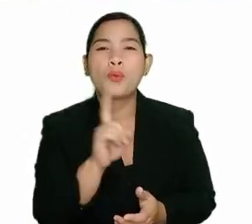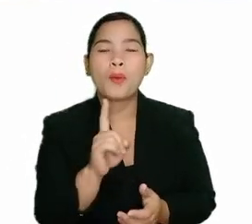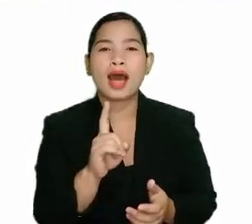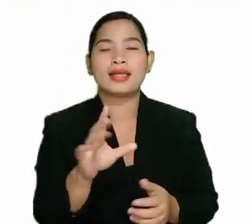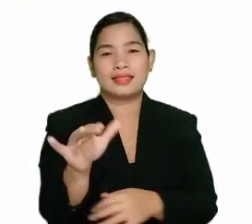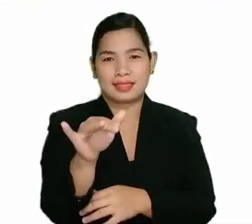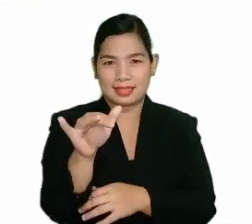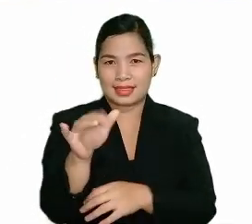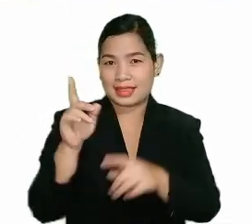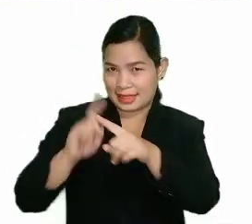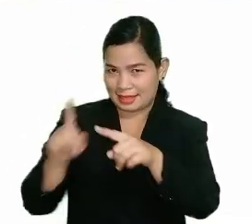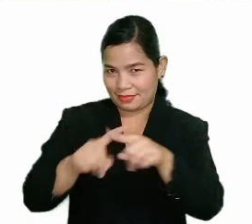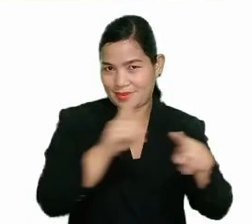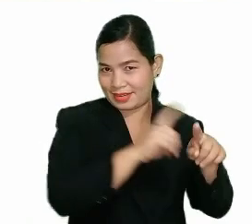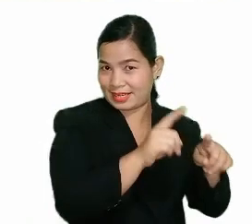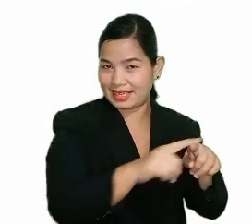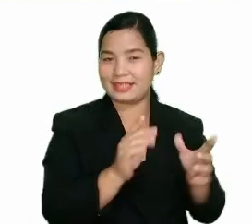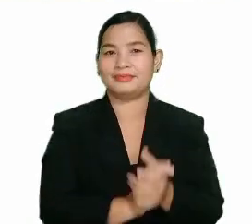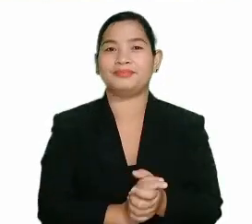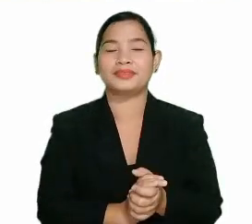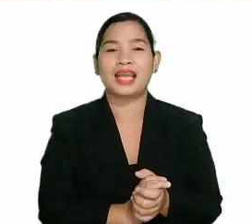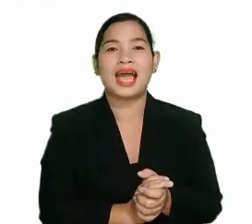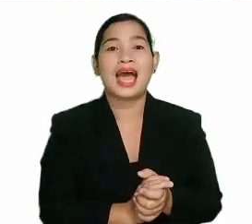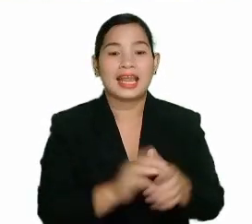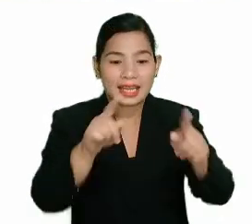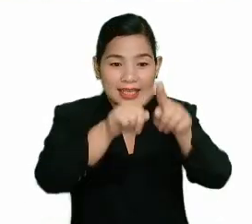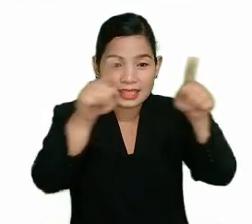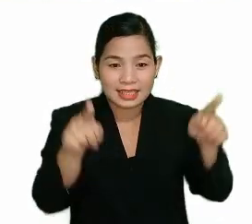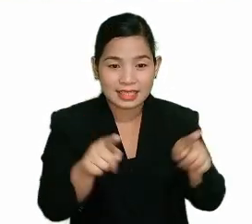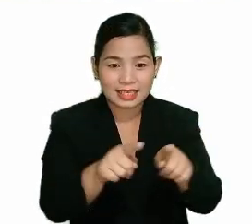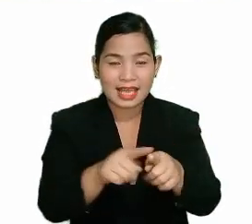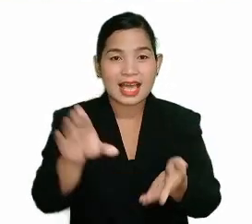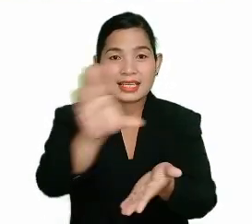cell, while put their similarities in the